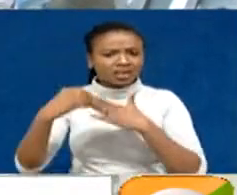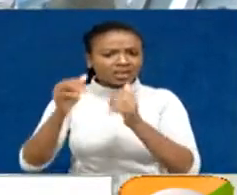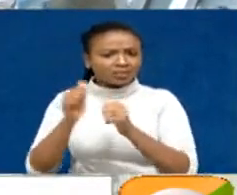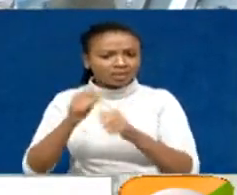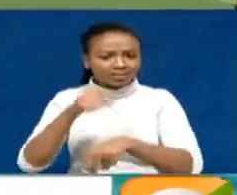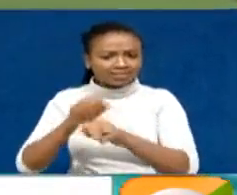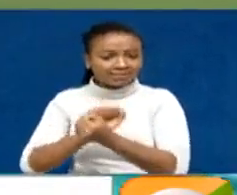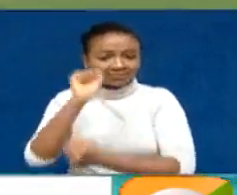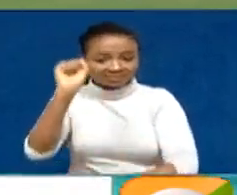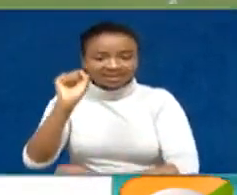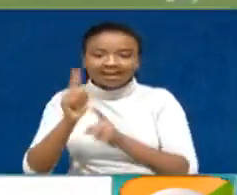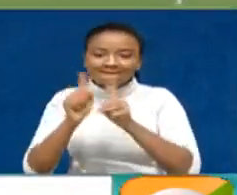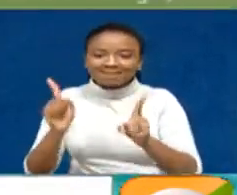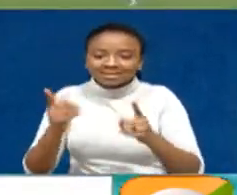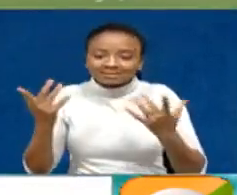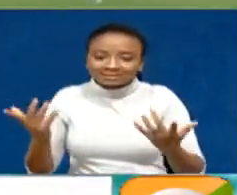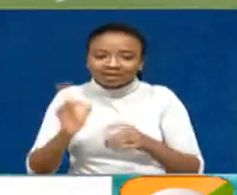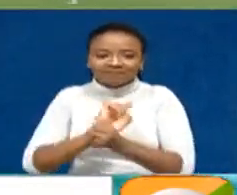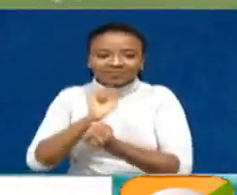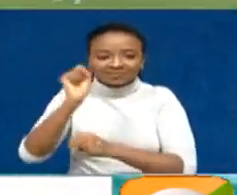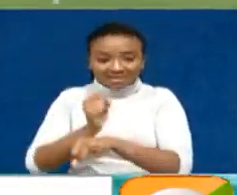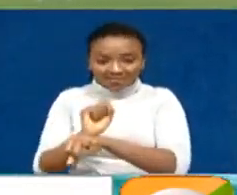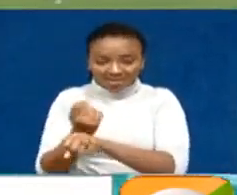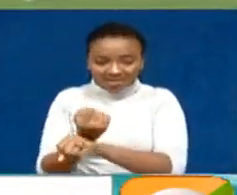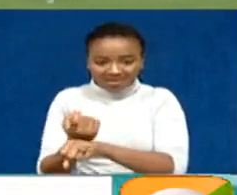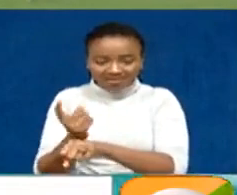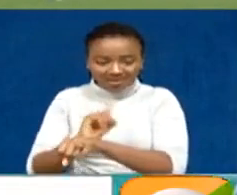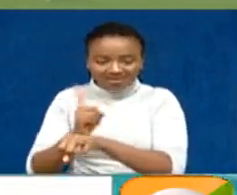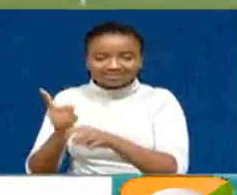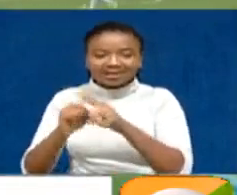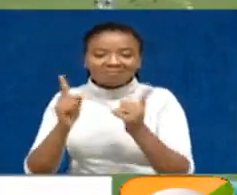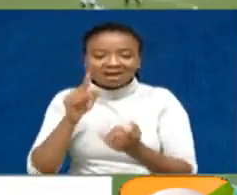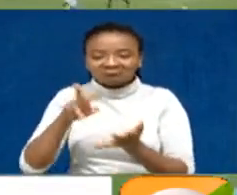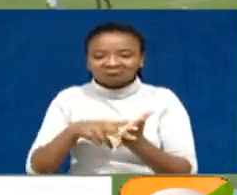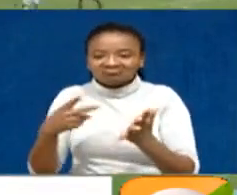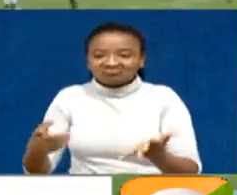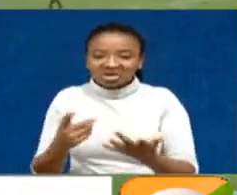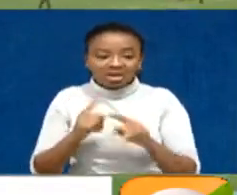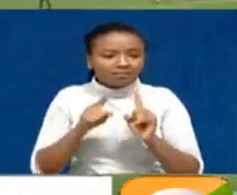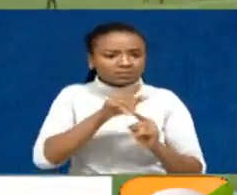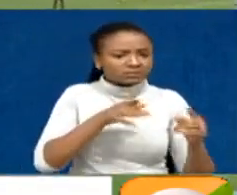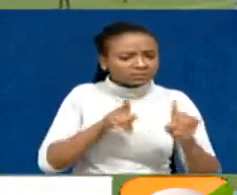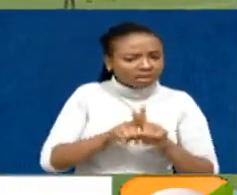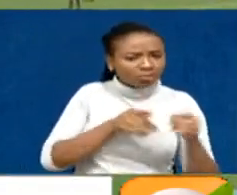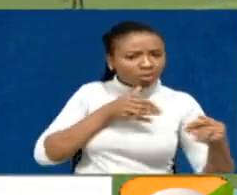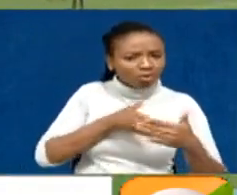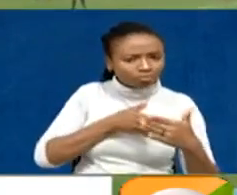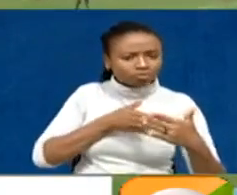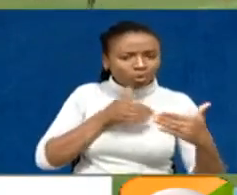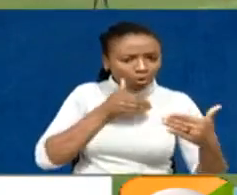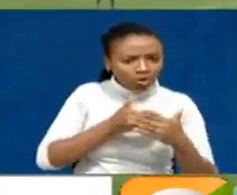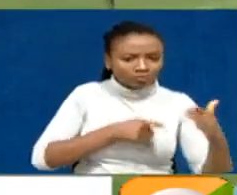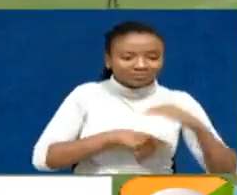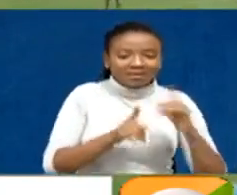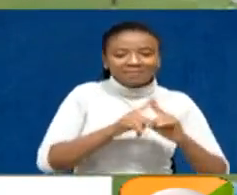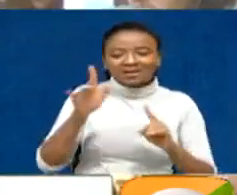the 15th minute, but the goal was disallowed due to an apparent handball. The Tunisians almost broke the deadlock, but they were denied by Tusker's